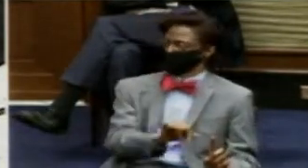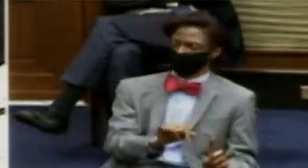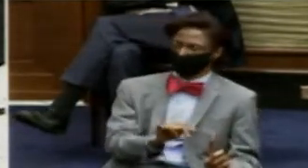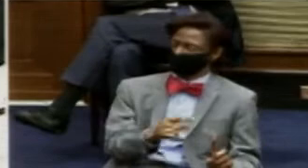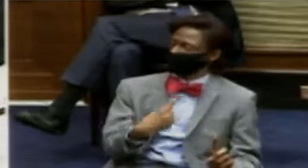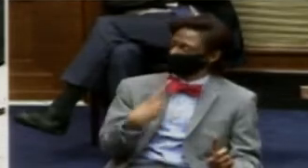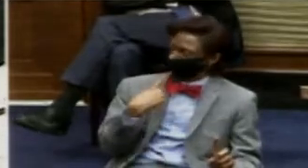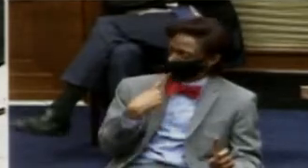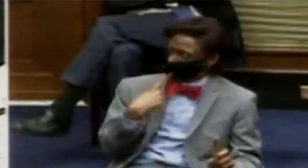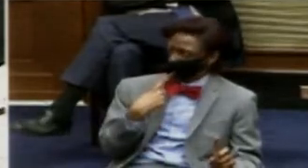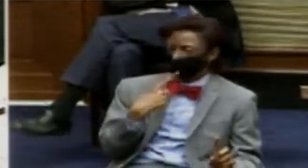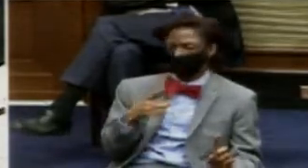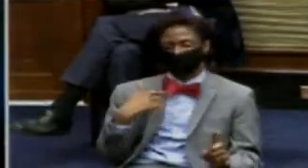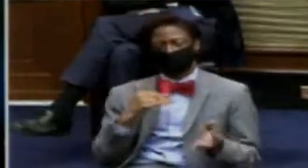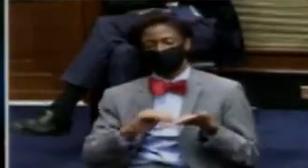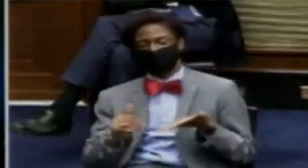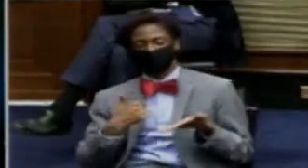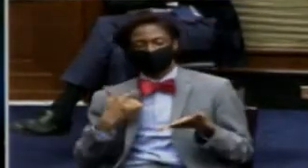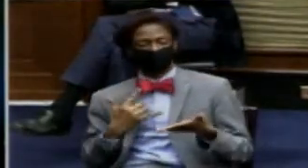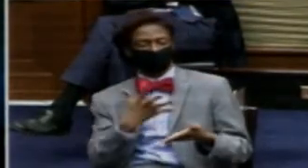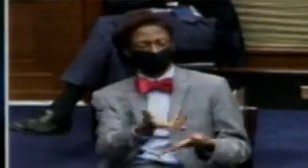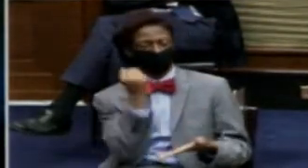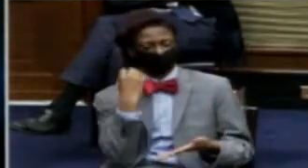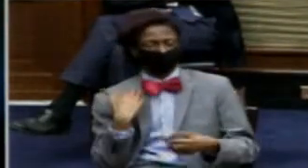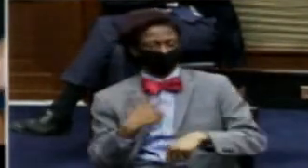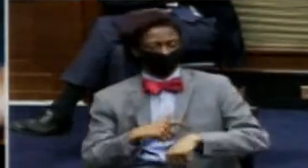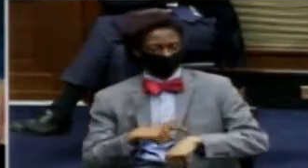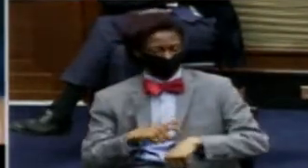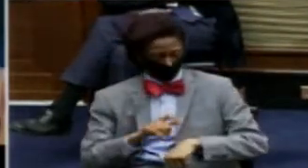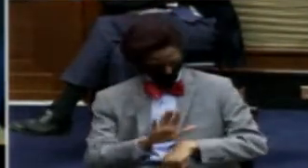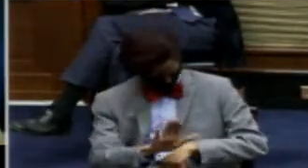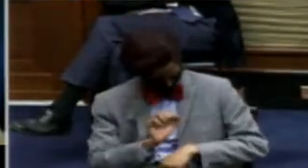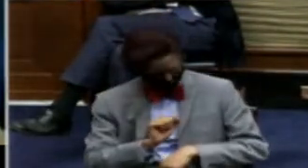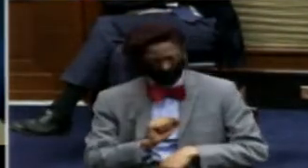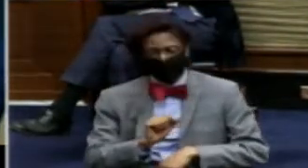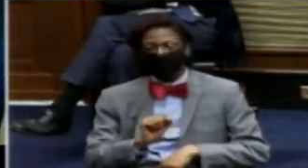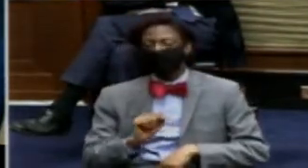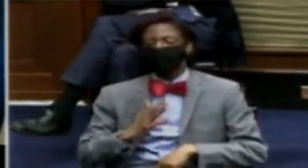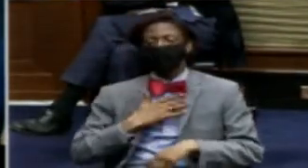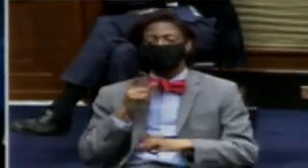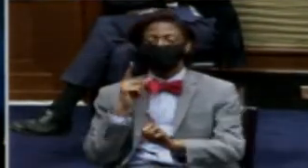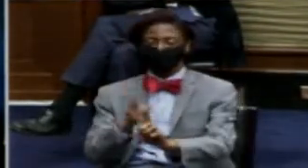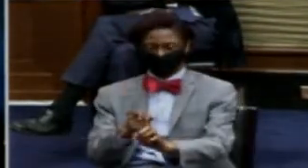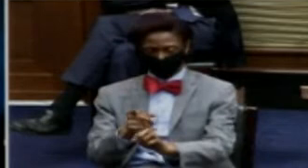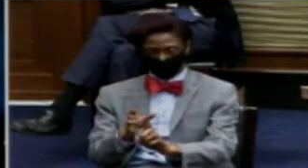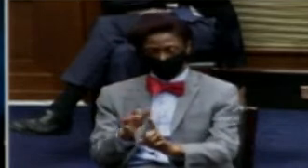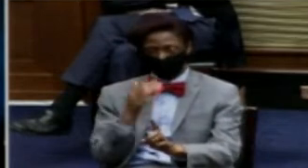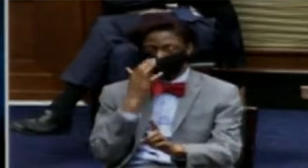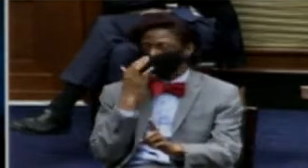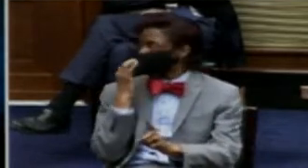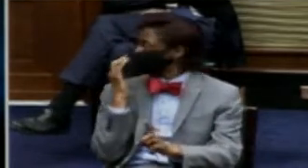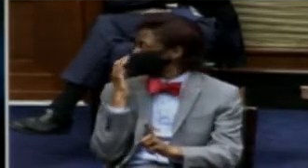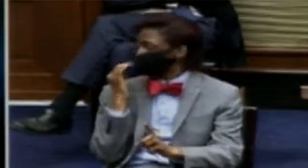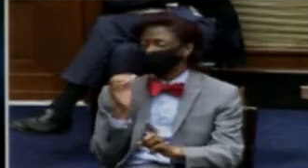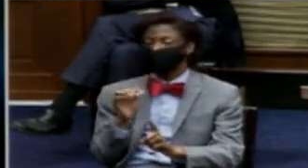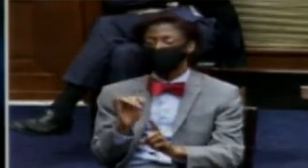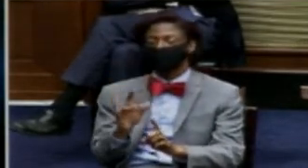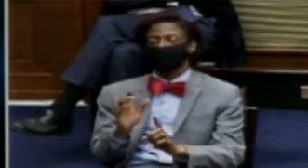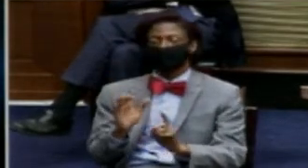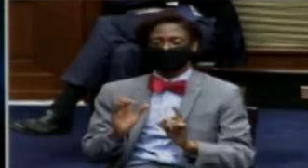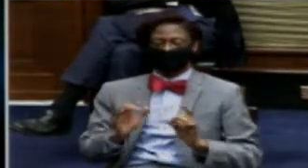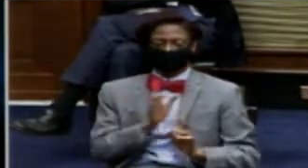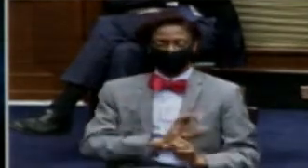resoundingly said— excuse me, I'm going to claim my time back. Mayor, I claim my time back. The point is that the citizens